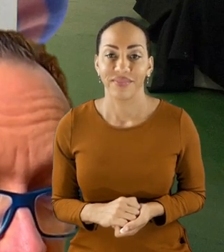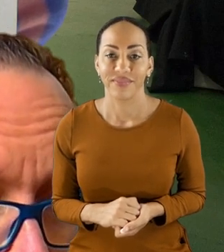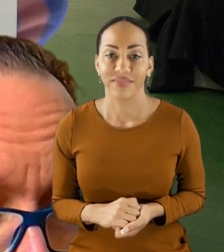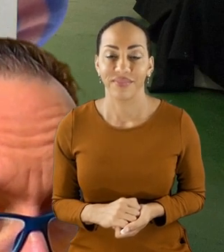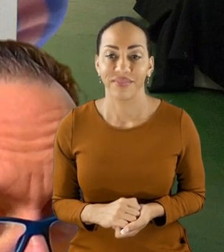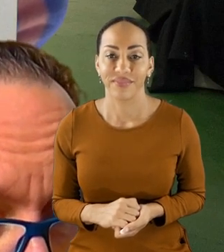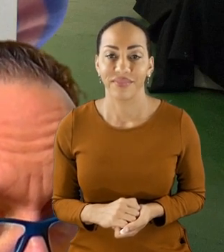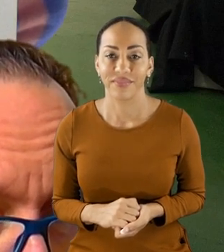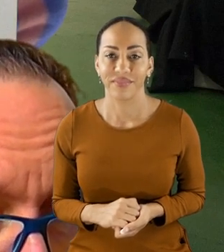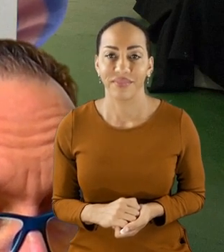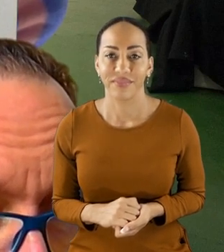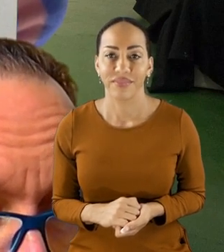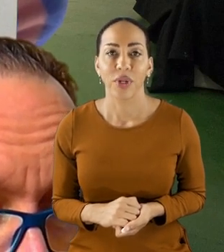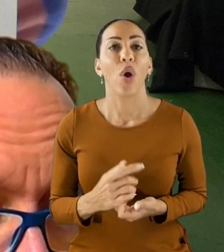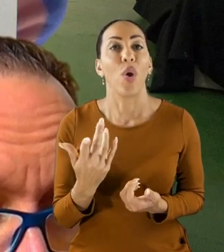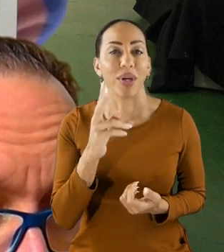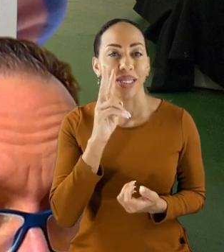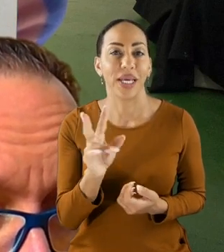we...